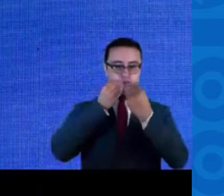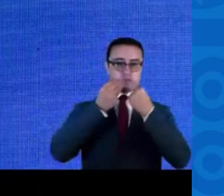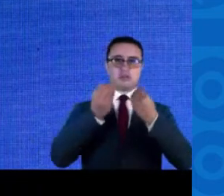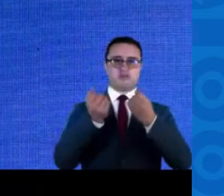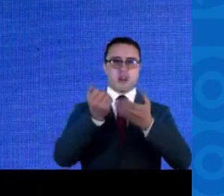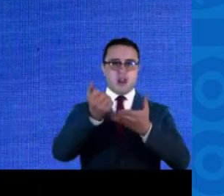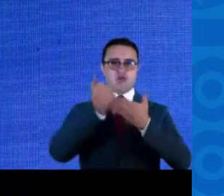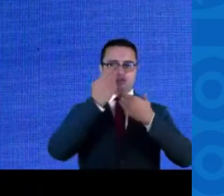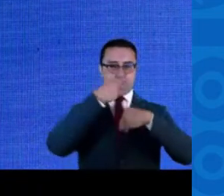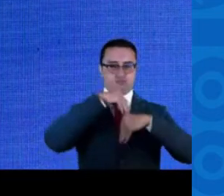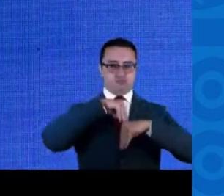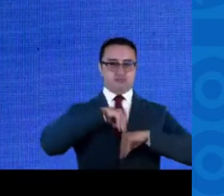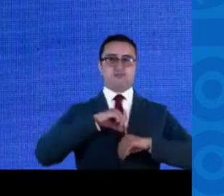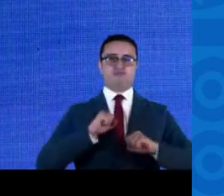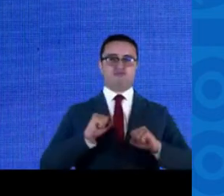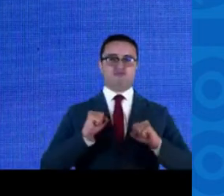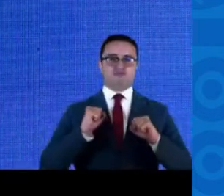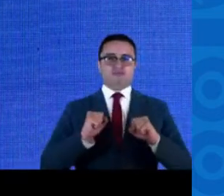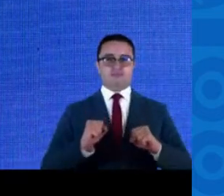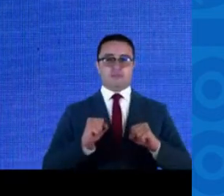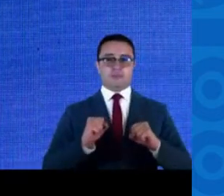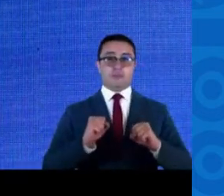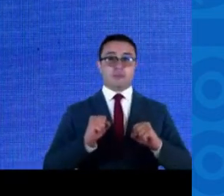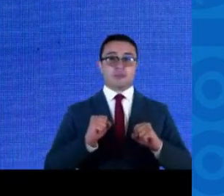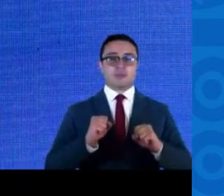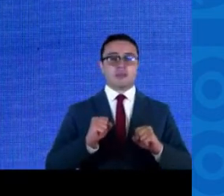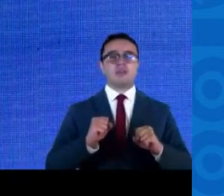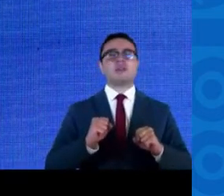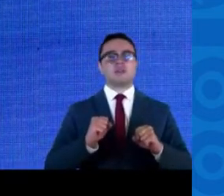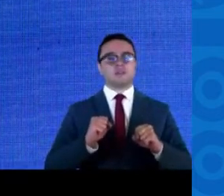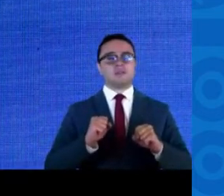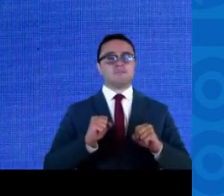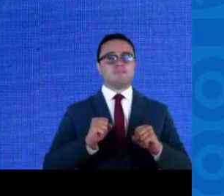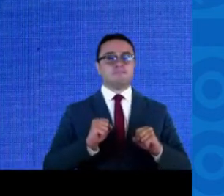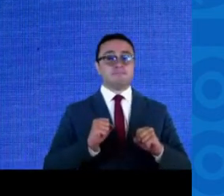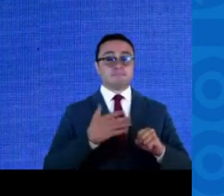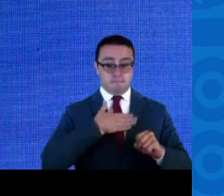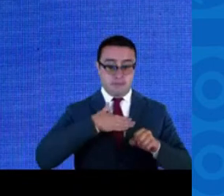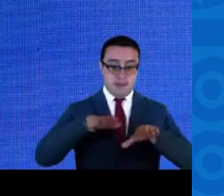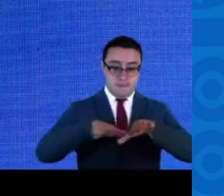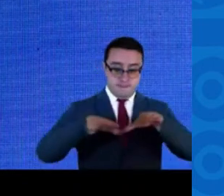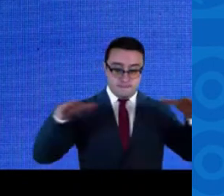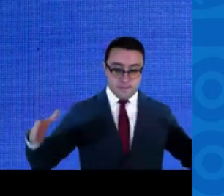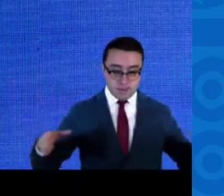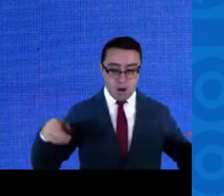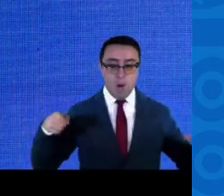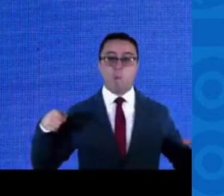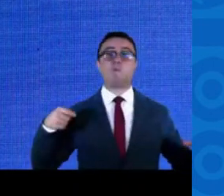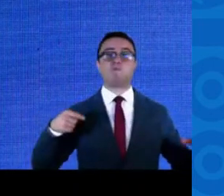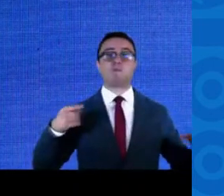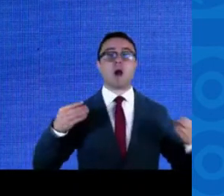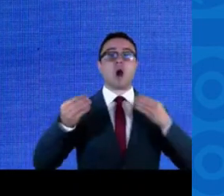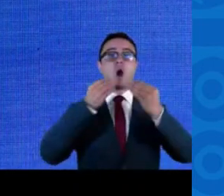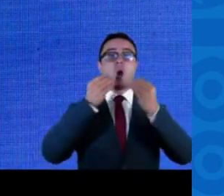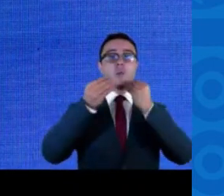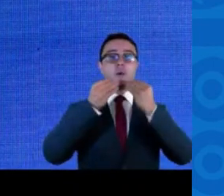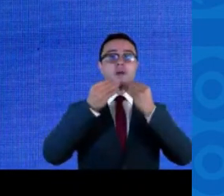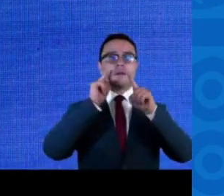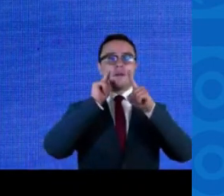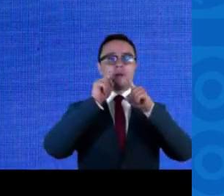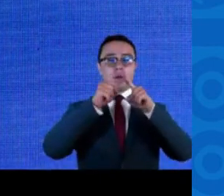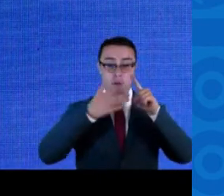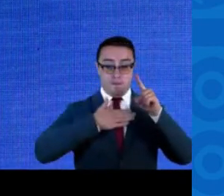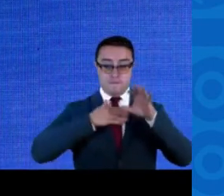We have the food, the micronutrients, and the necessary love so that I